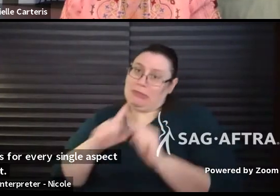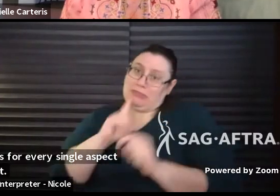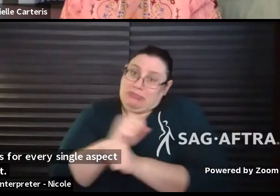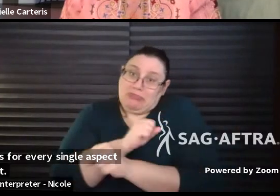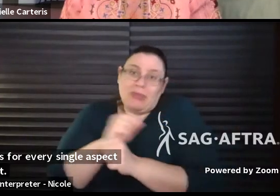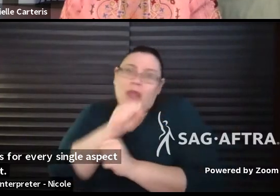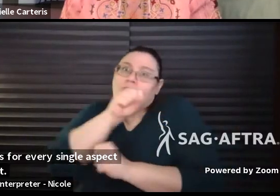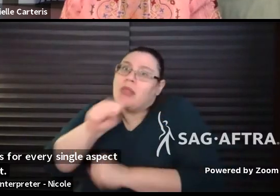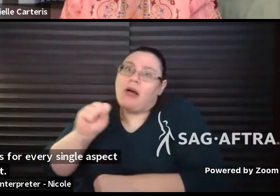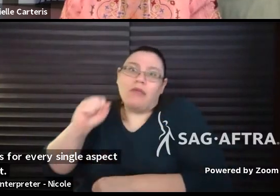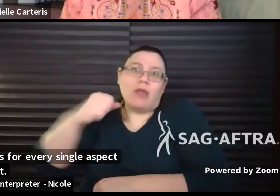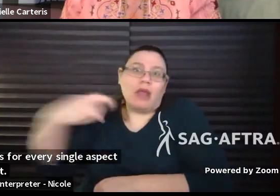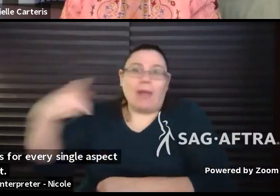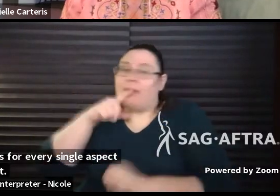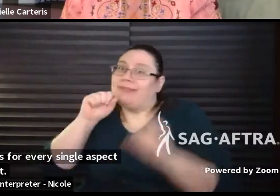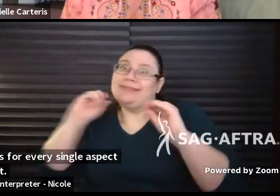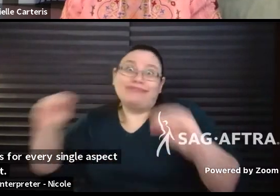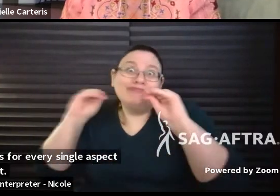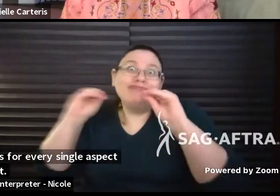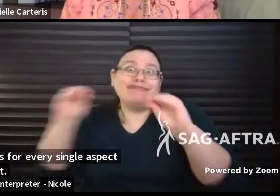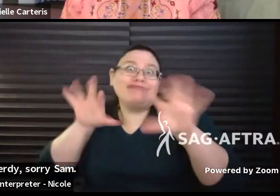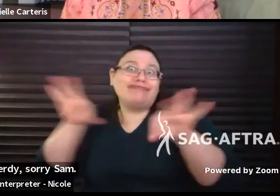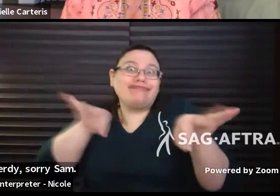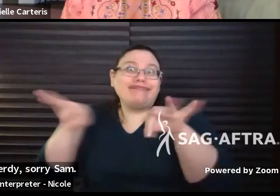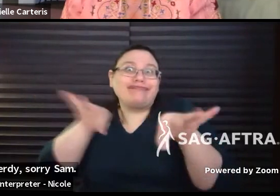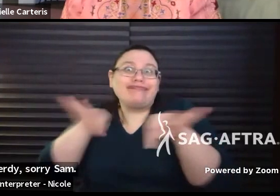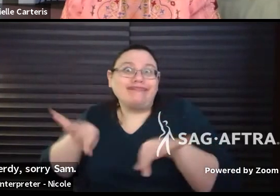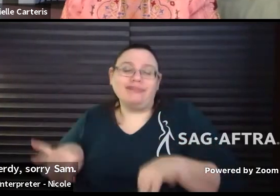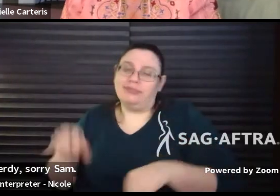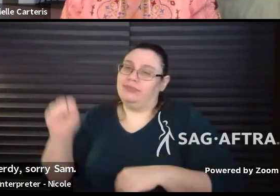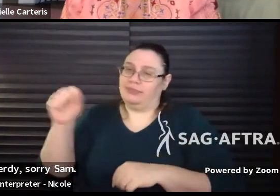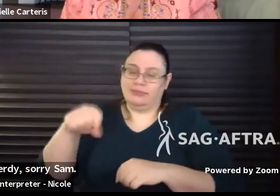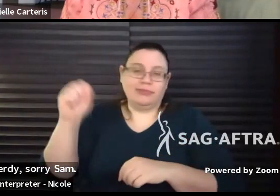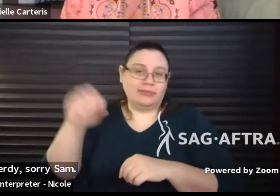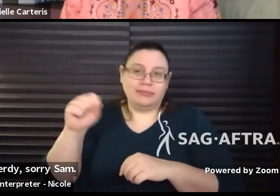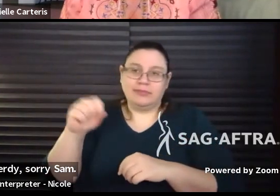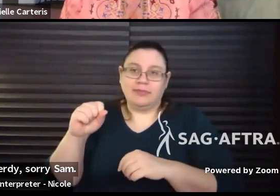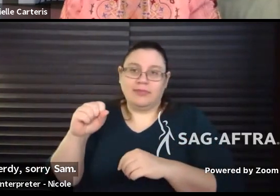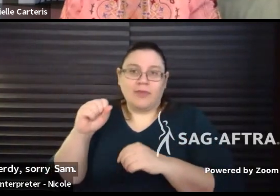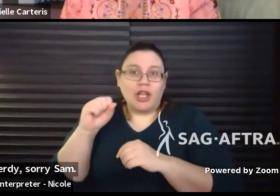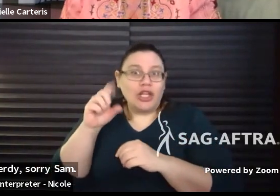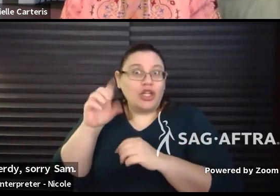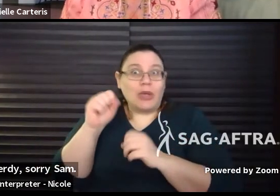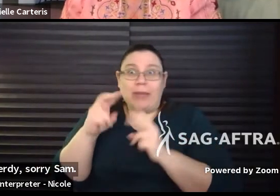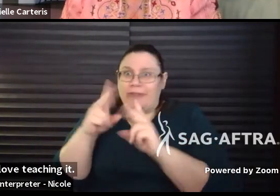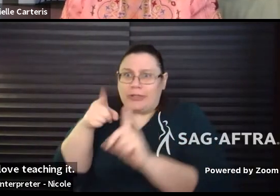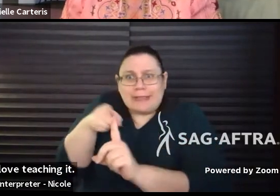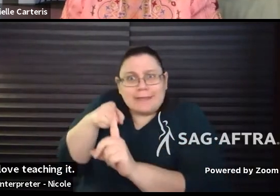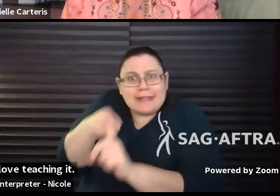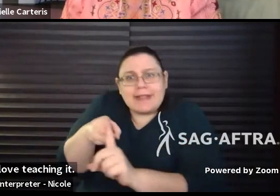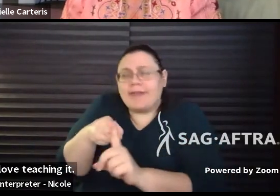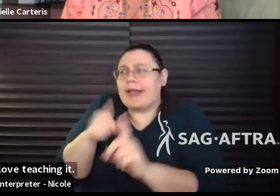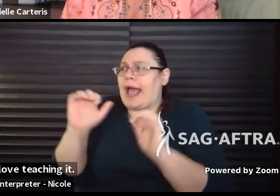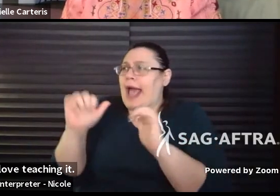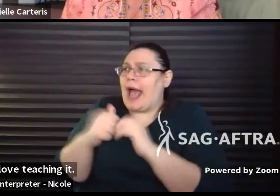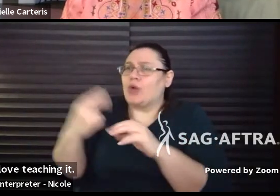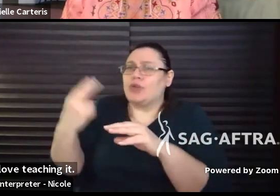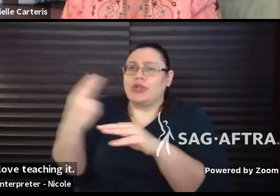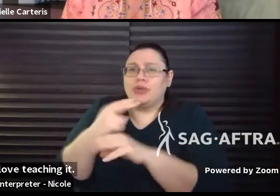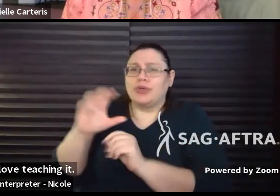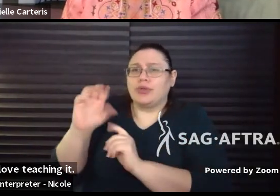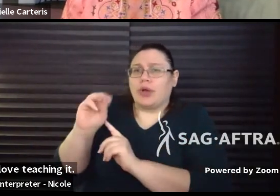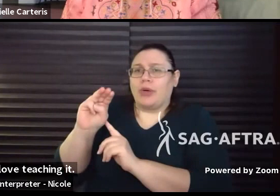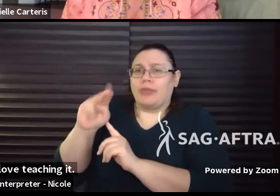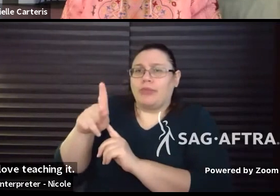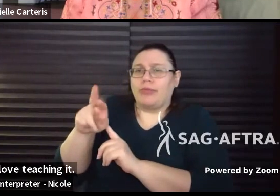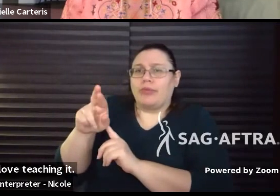they love teaching it. So absolutely, just you can be as specific as how to use the compressor effect, right? So we